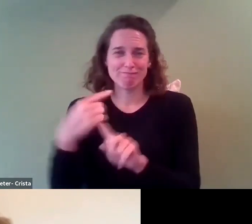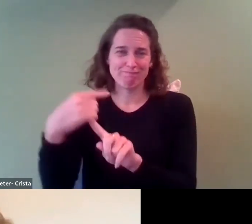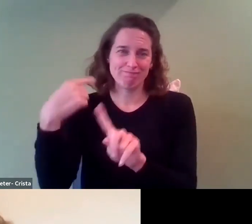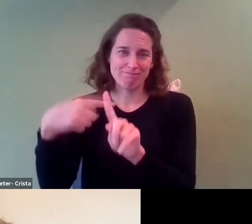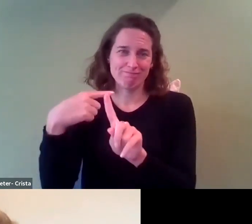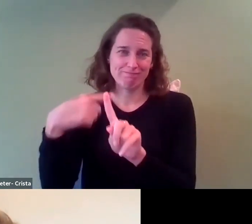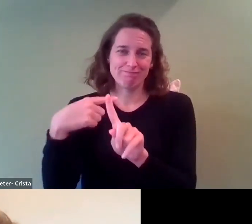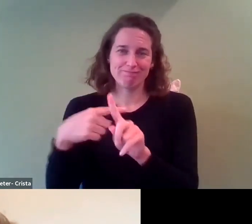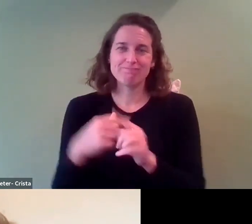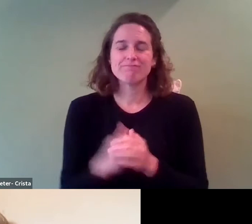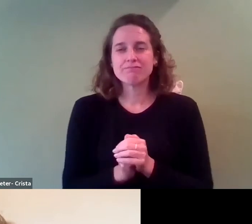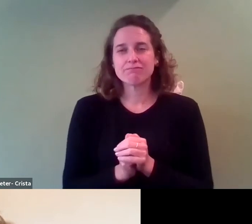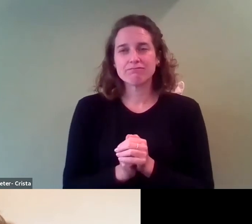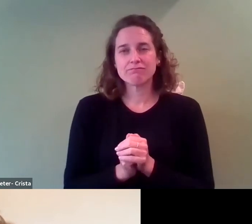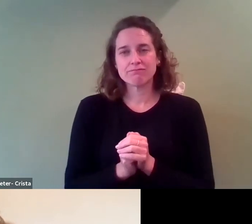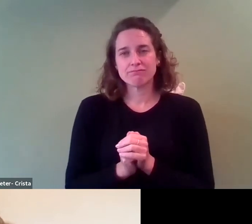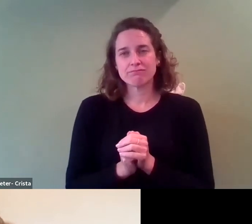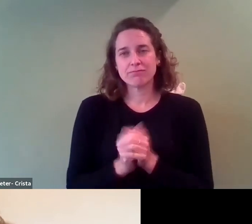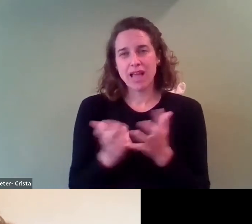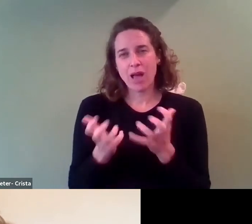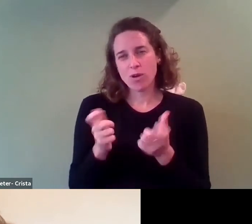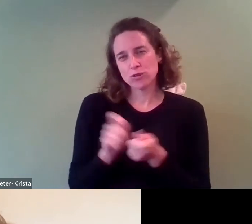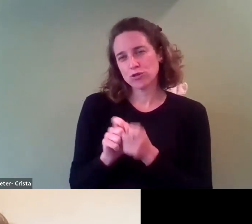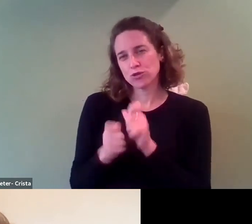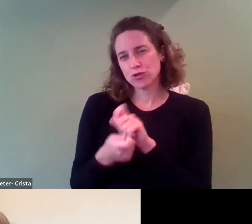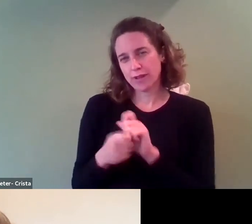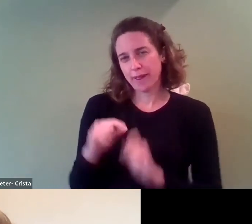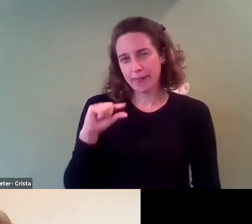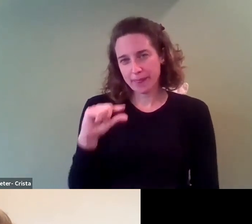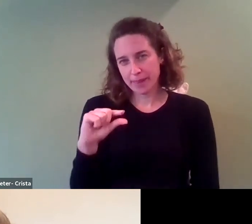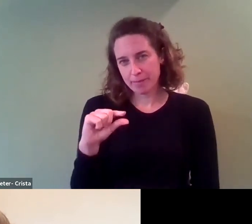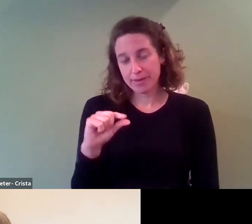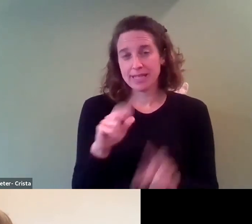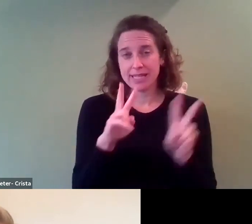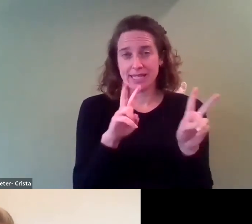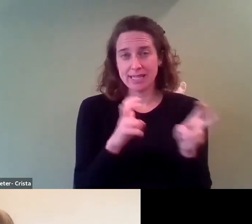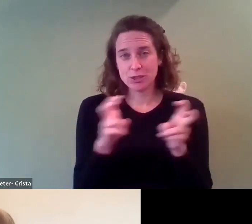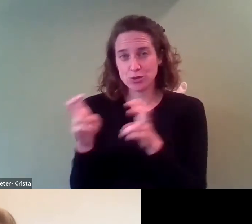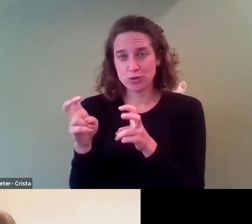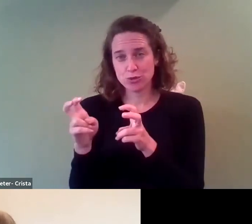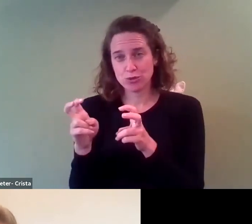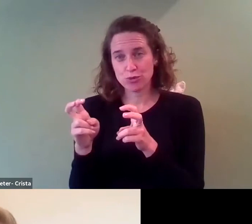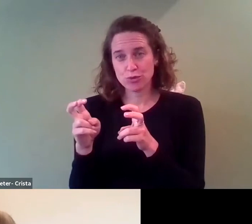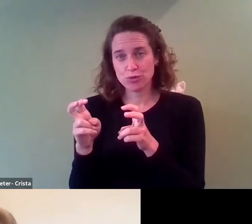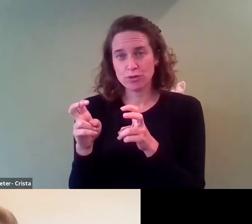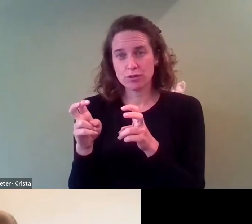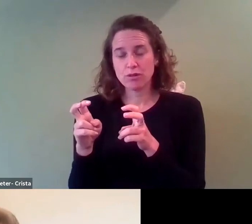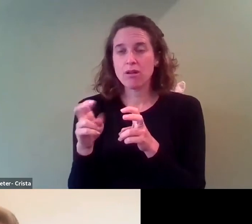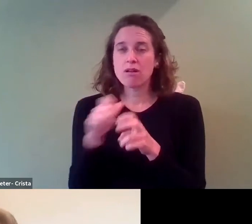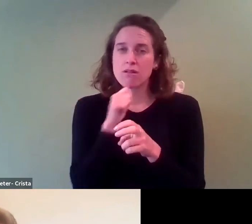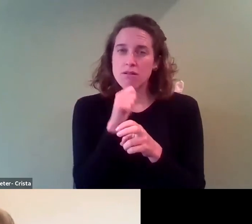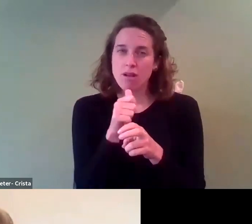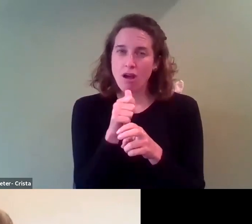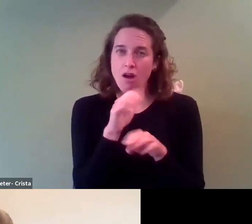that. So I want to shift a little bit to some issues that I think are really offline issues that end